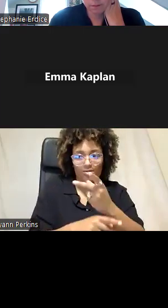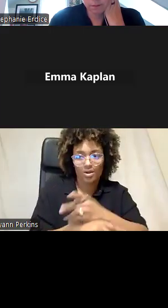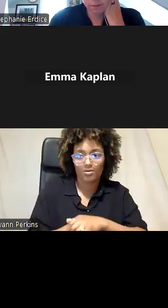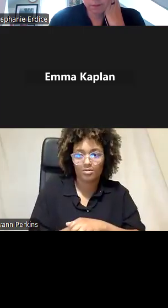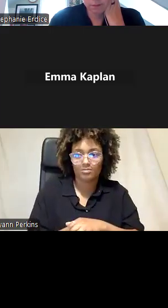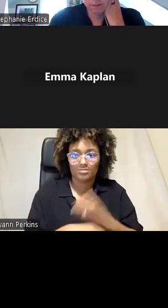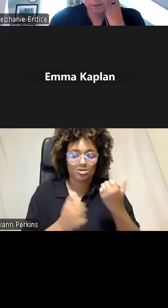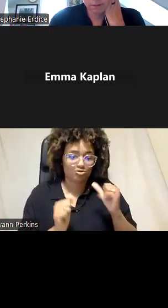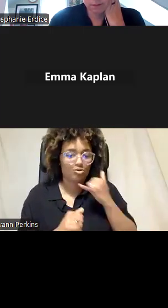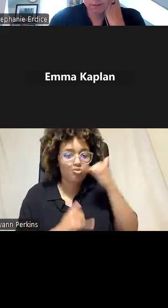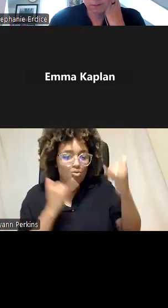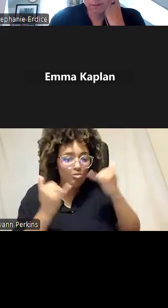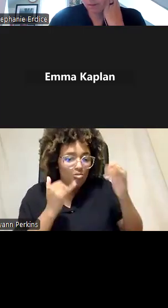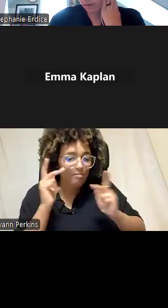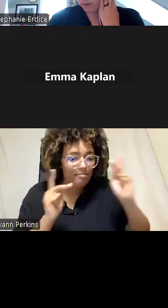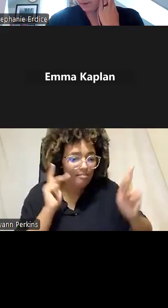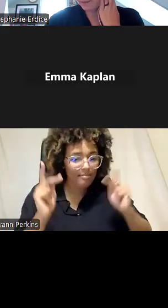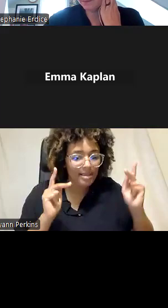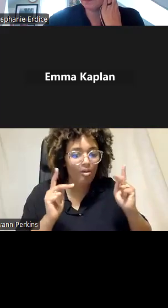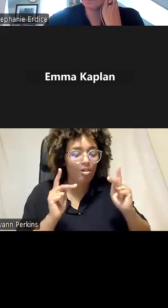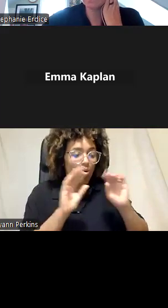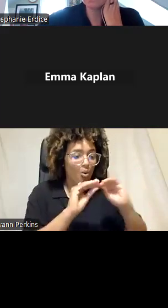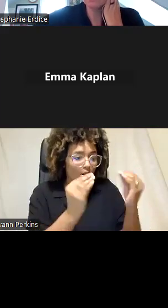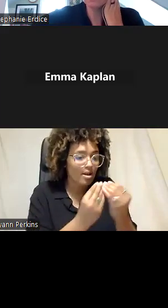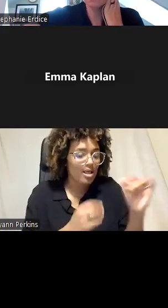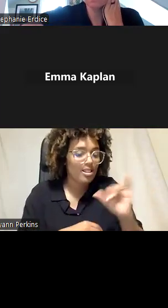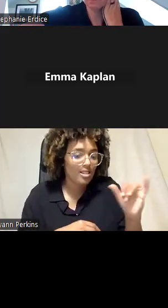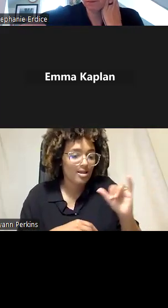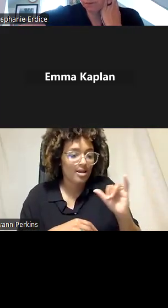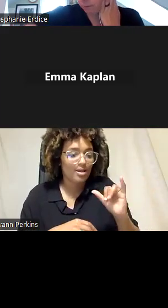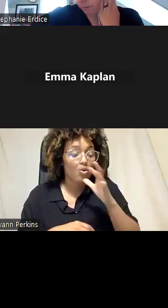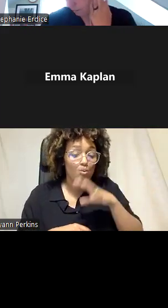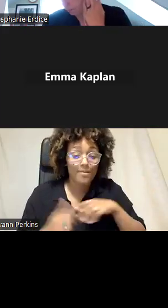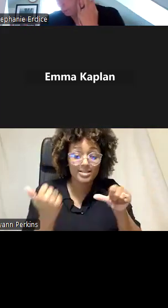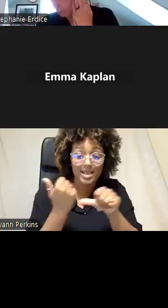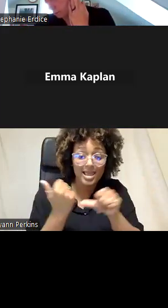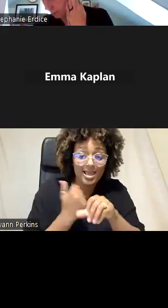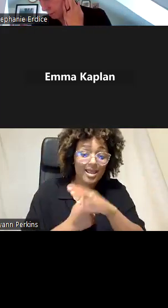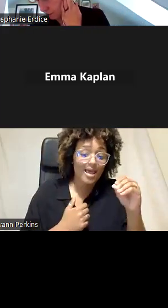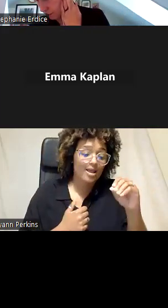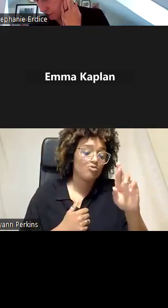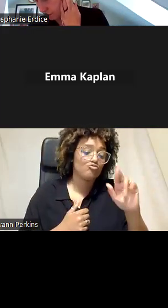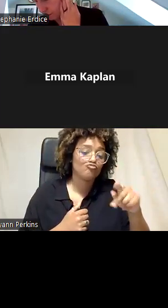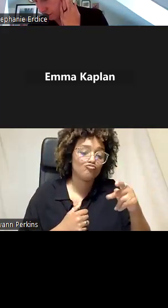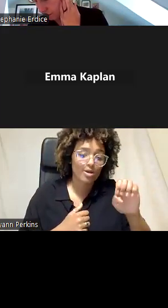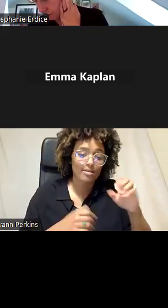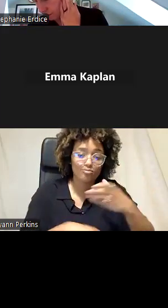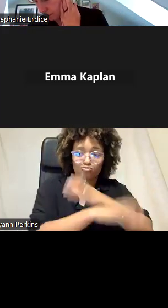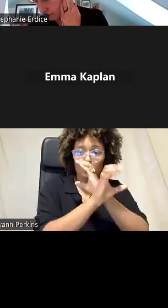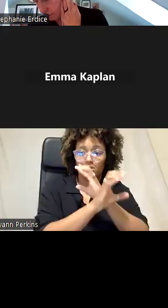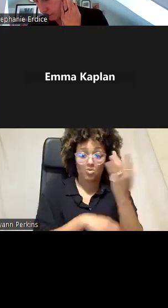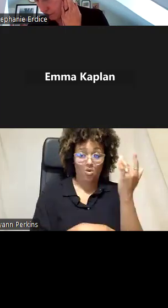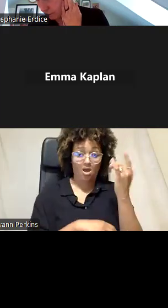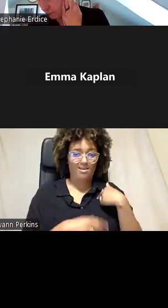various people, organisations like Women's Aid and Rape Crisis, sort of because I didn't want to do that at home